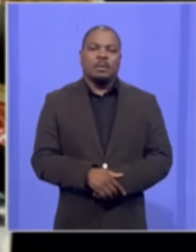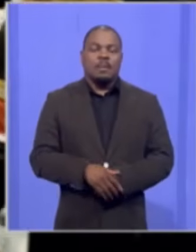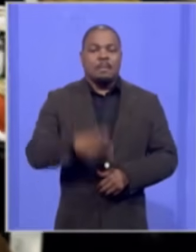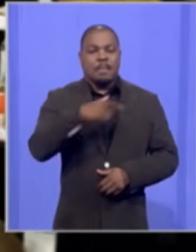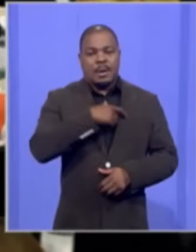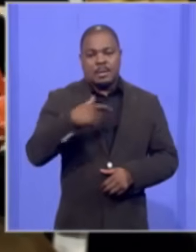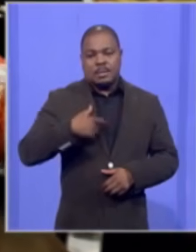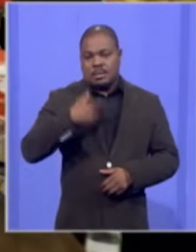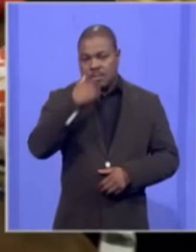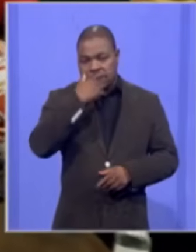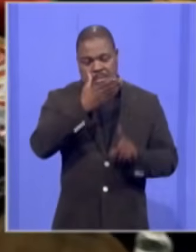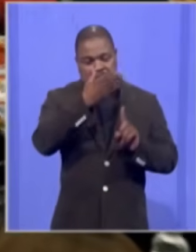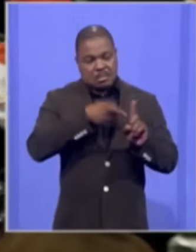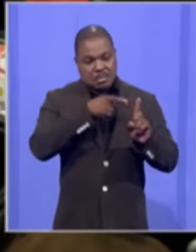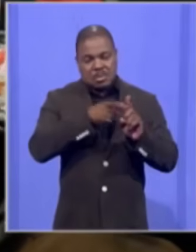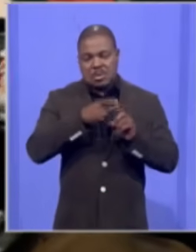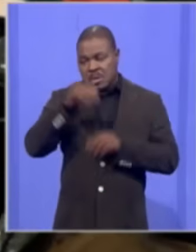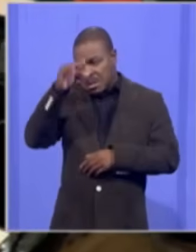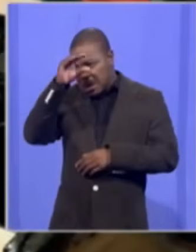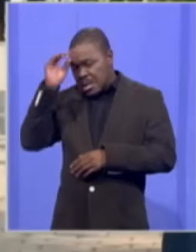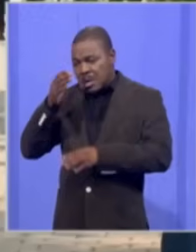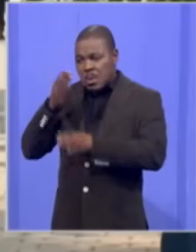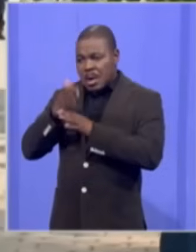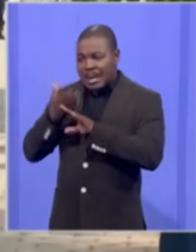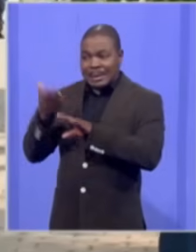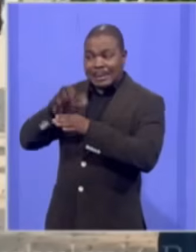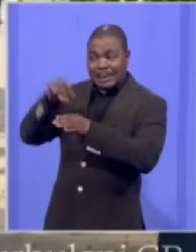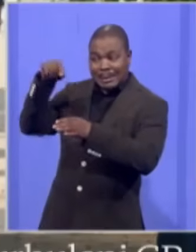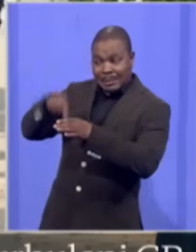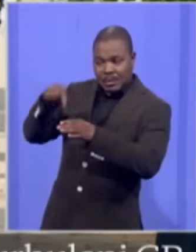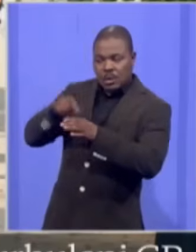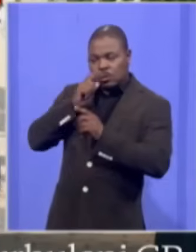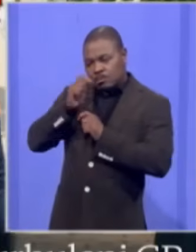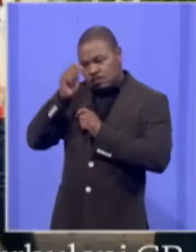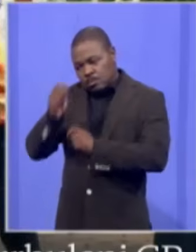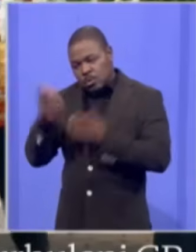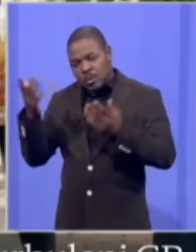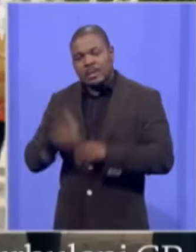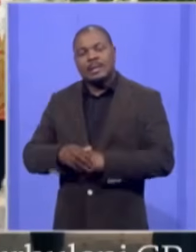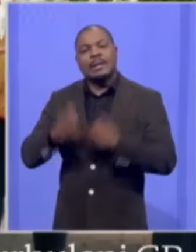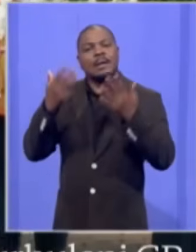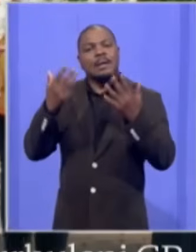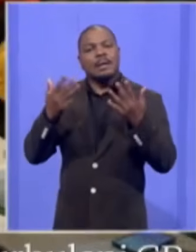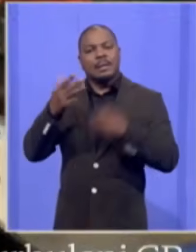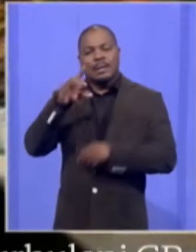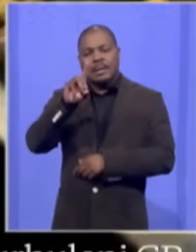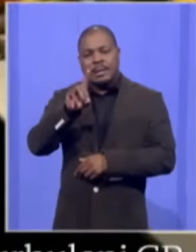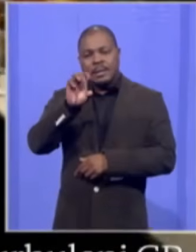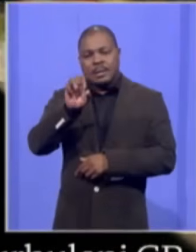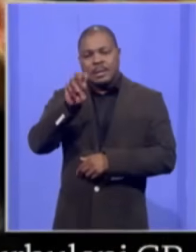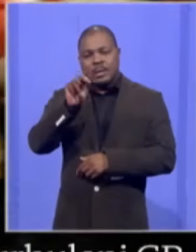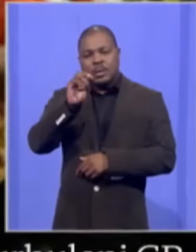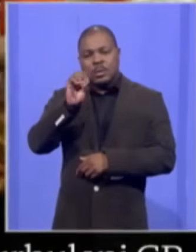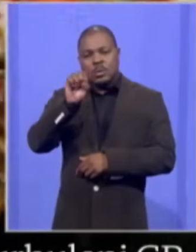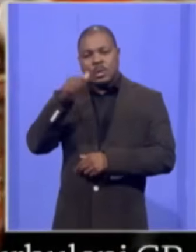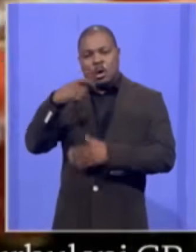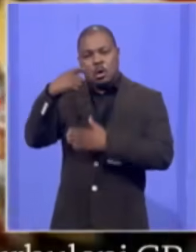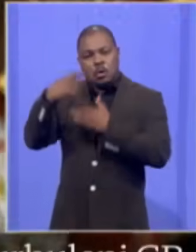Mopresidente Cyril Ramaphosa o tlotlile baoki bohle ba hlokalletseng mosebetsing sebokeng sa naha sa borobong sa dinosa profenseng ya Gauteng.